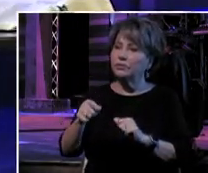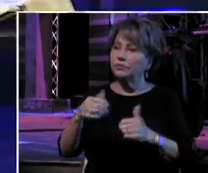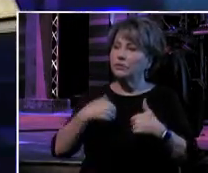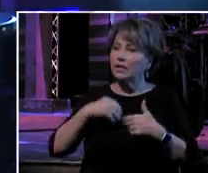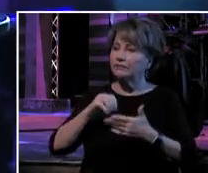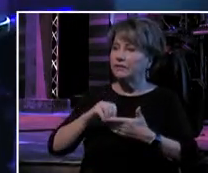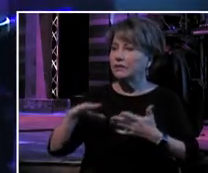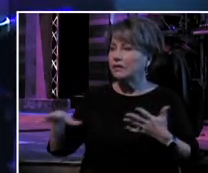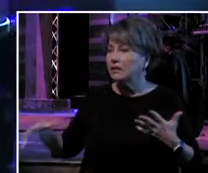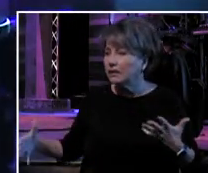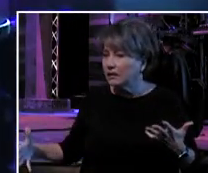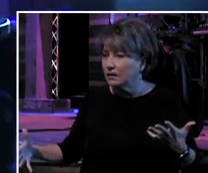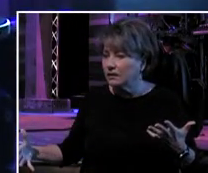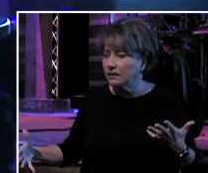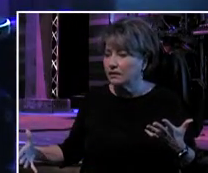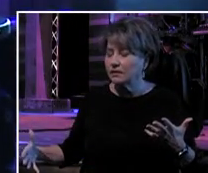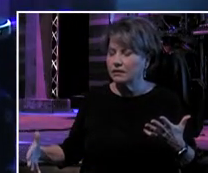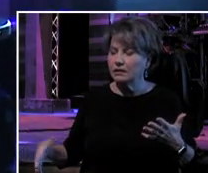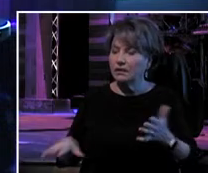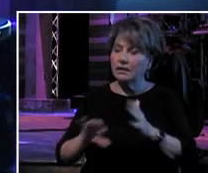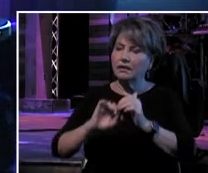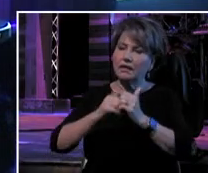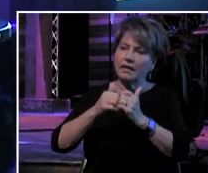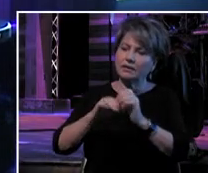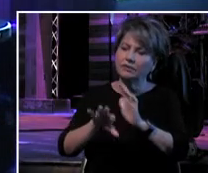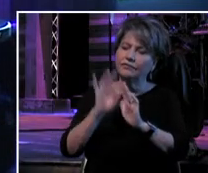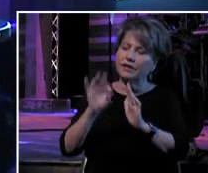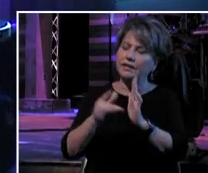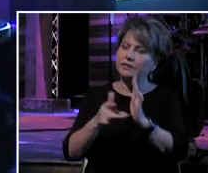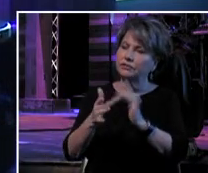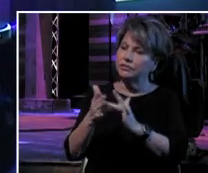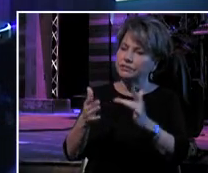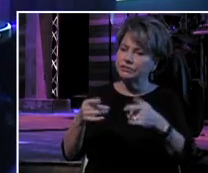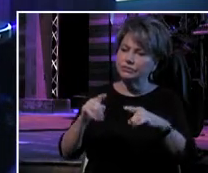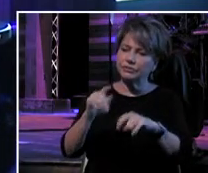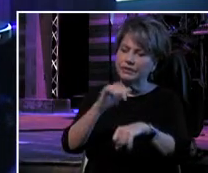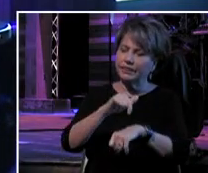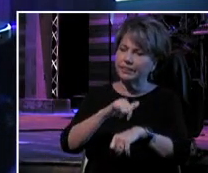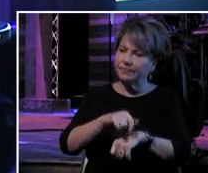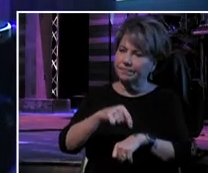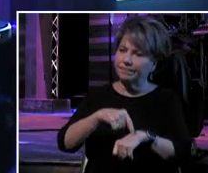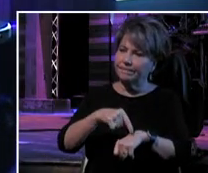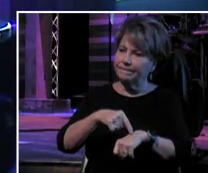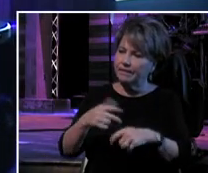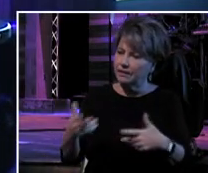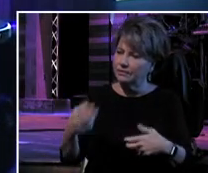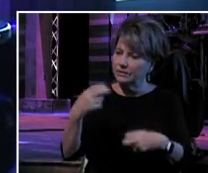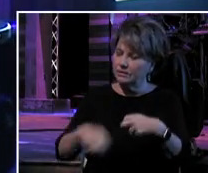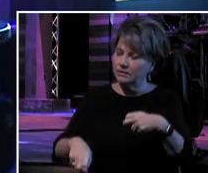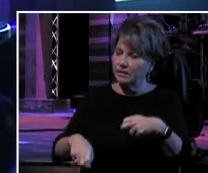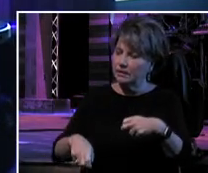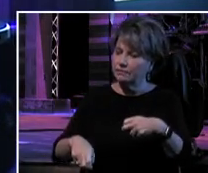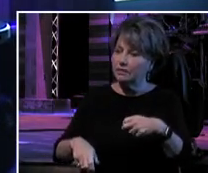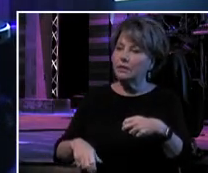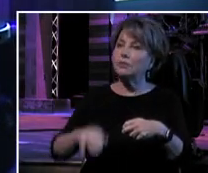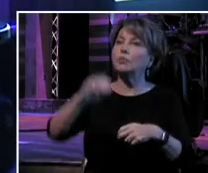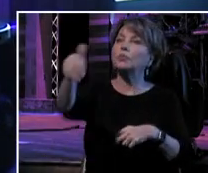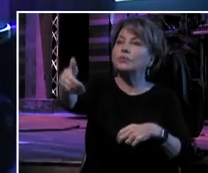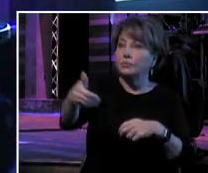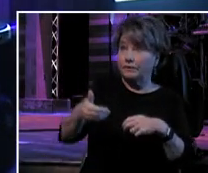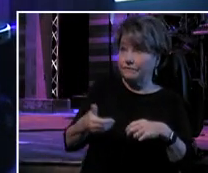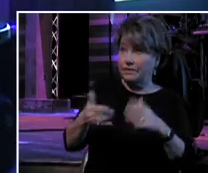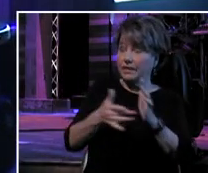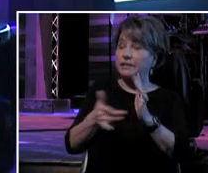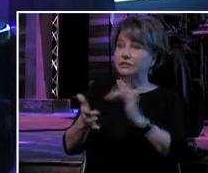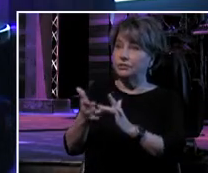we need to realize that and discover him along the way and invite him in and find our joy in him. Can